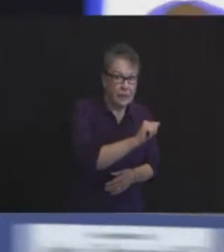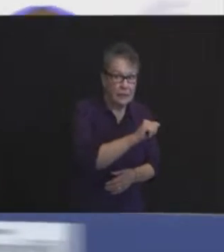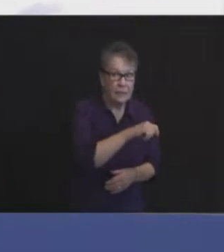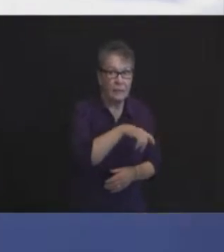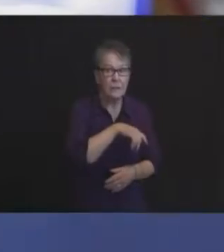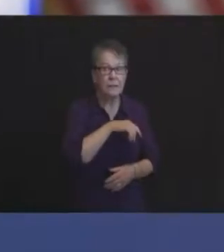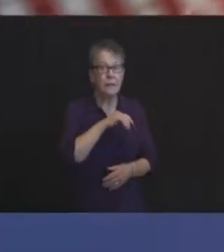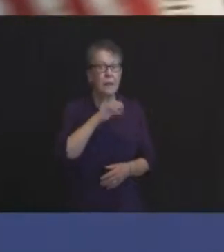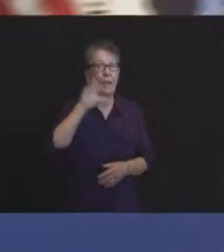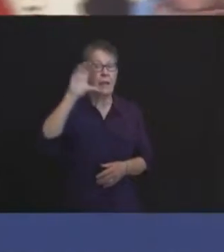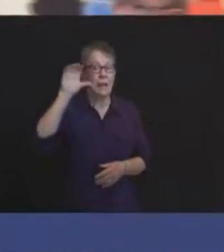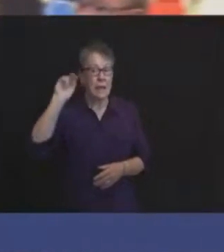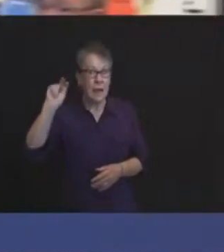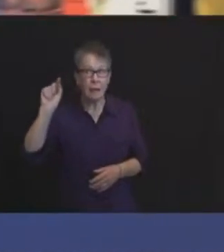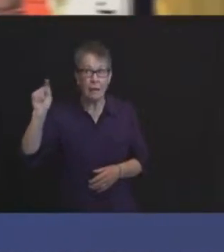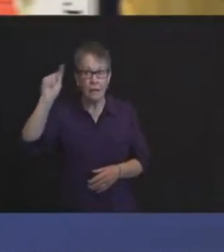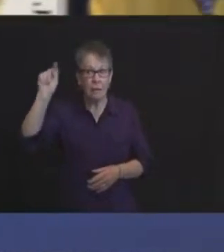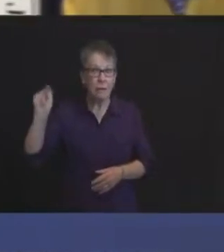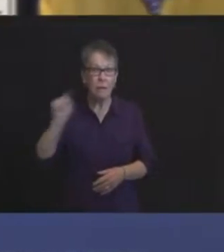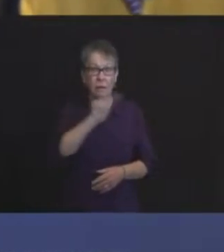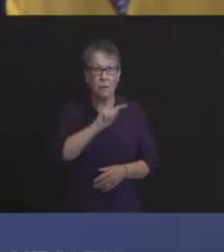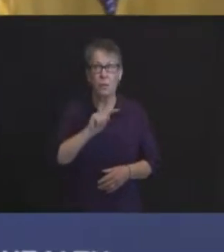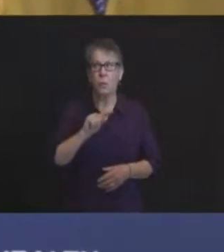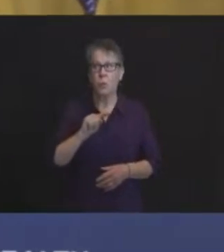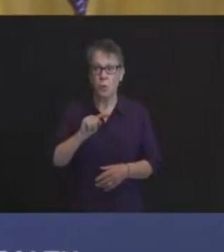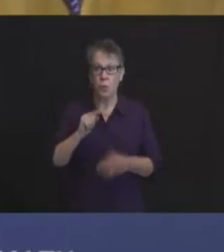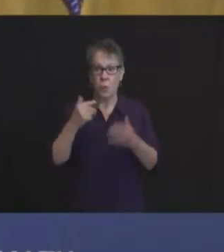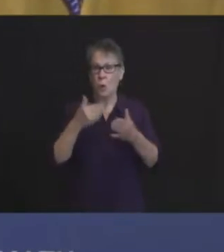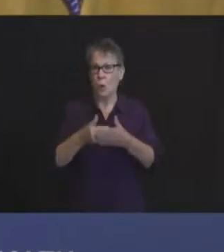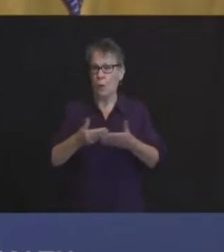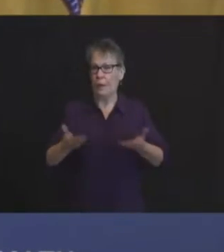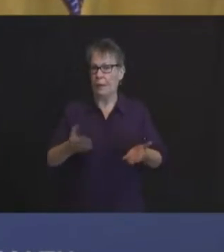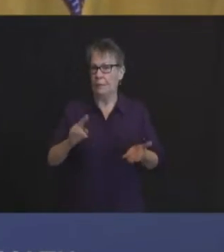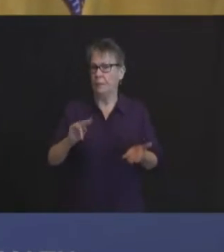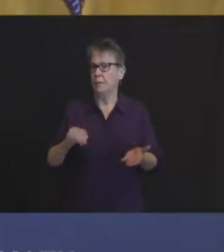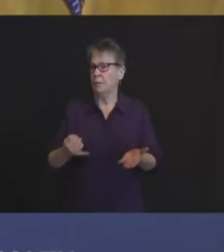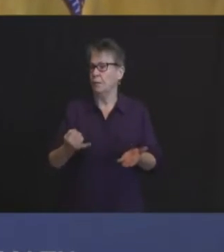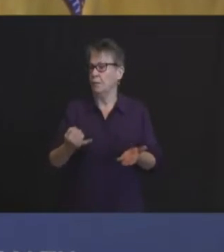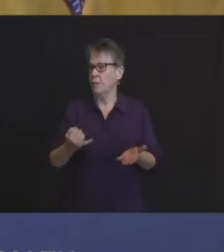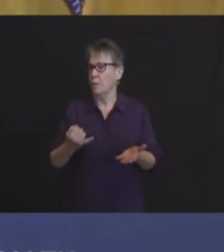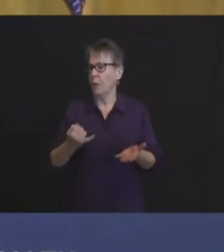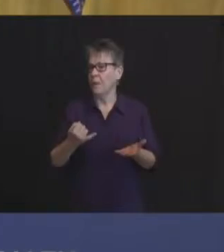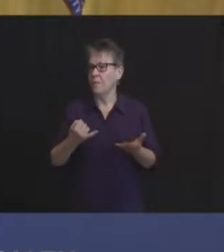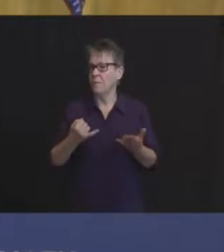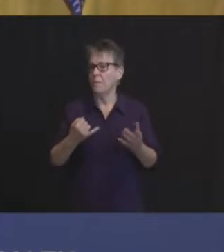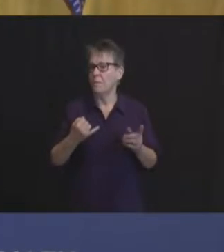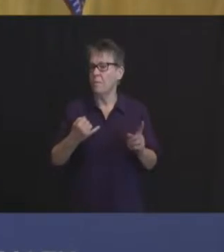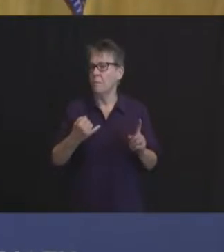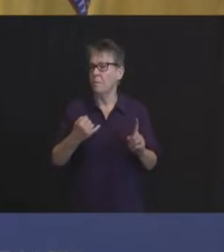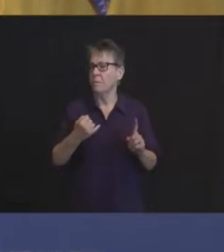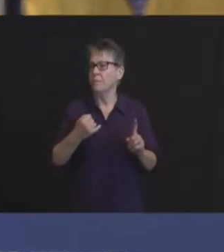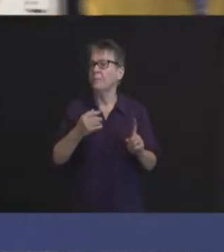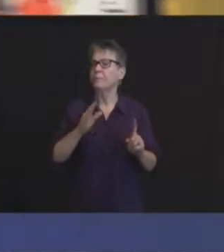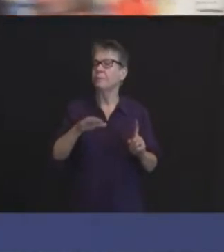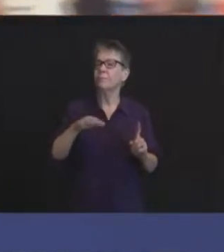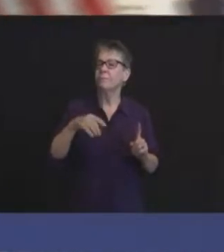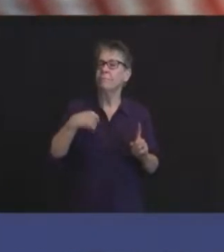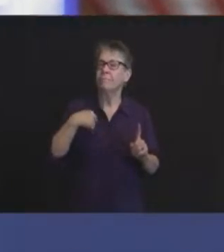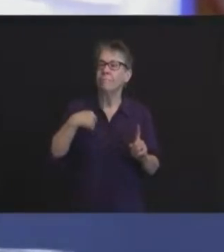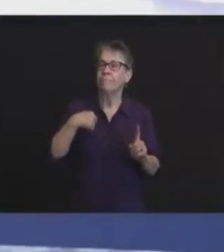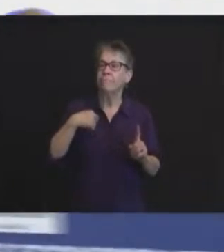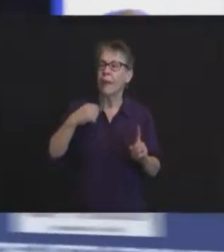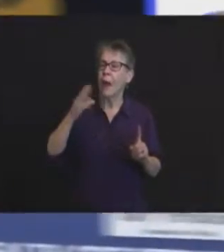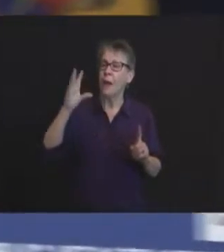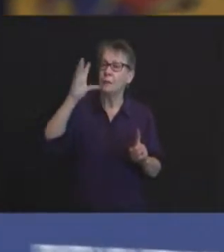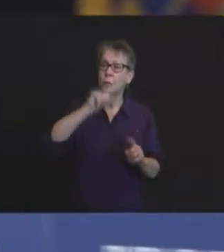least qualified person up here to say this. I'd go one step further. We're assuming it's here, right? Is that fair to say, Tina? Yeah, and the most important thing,